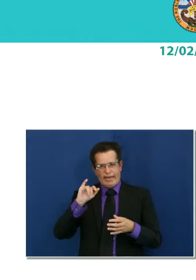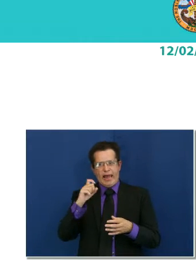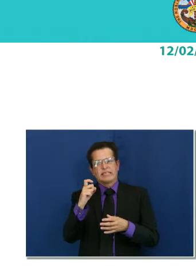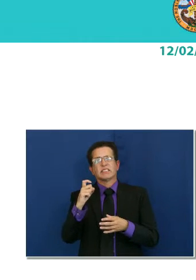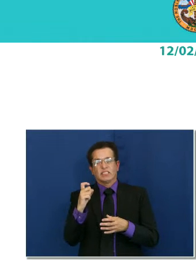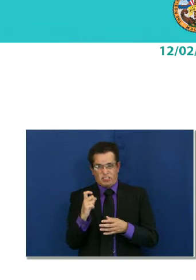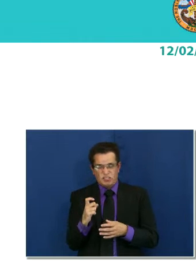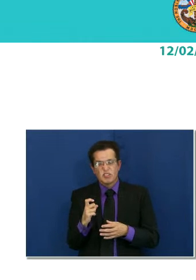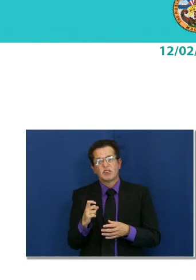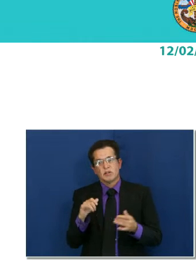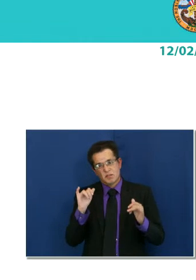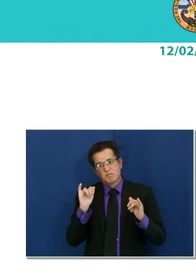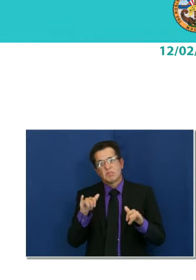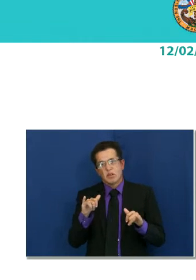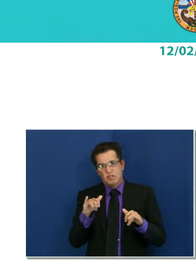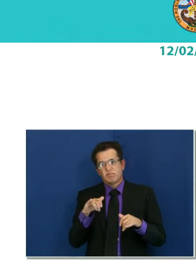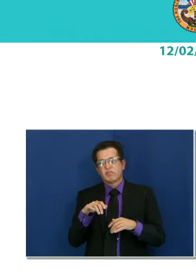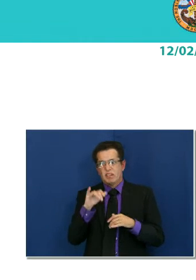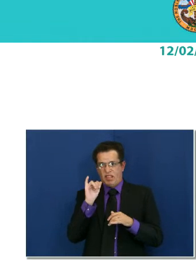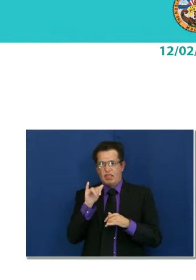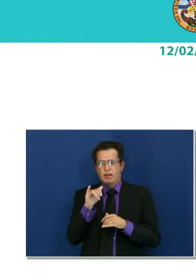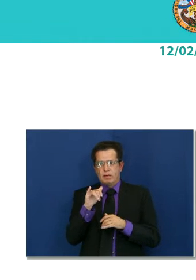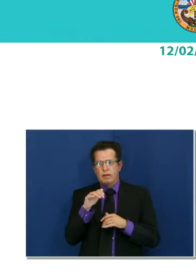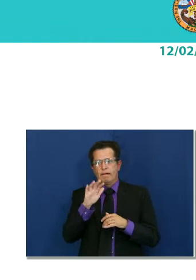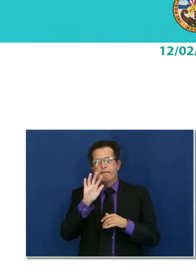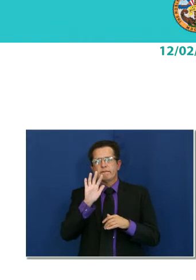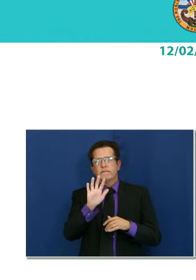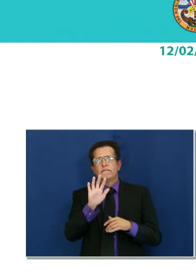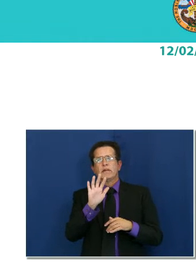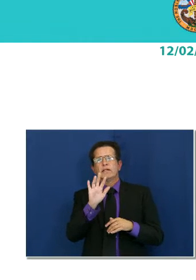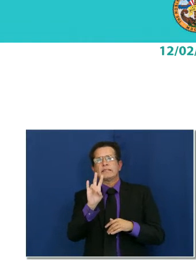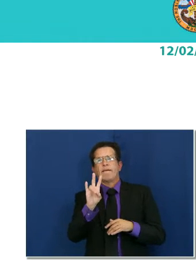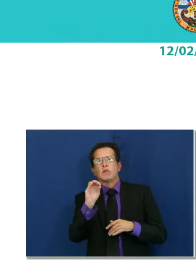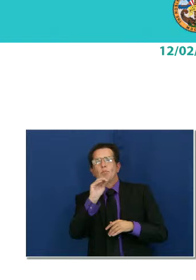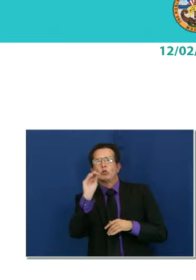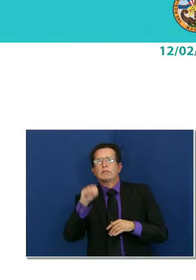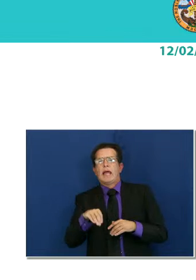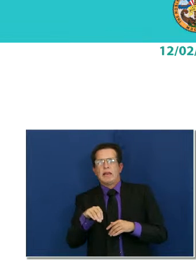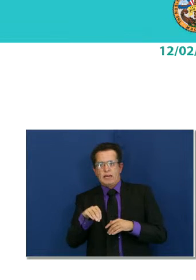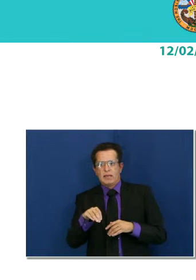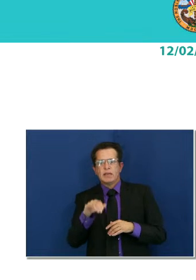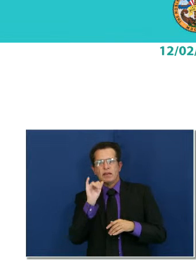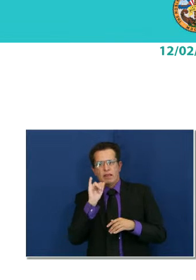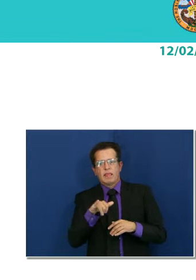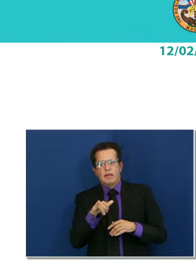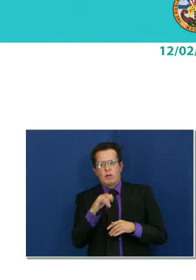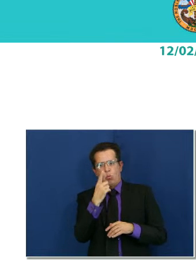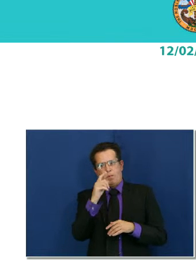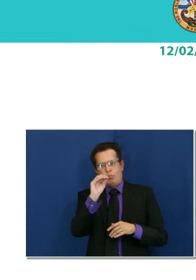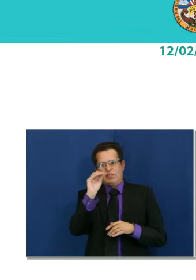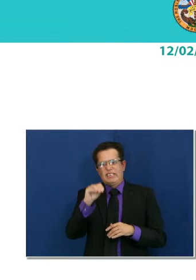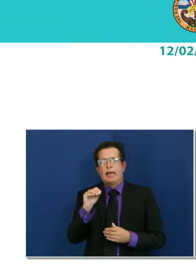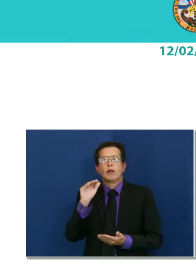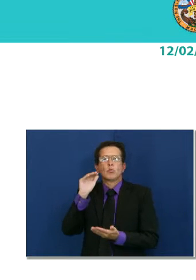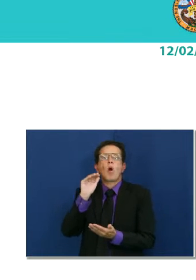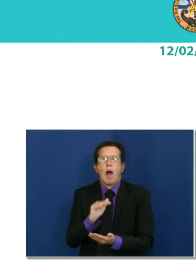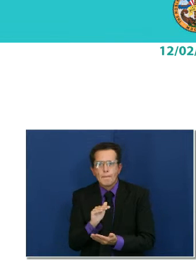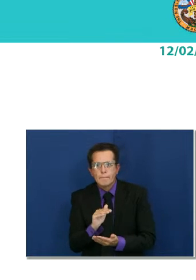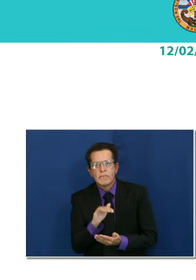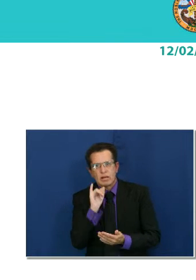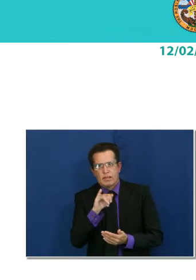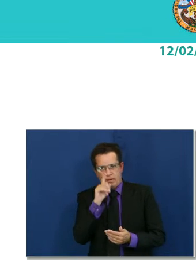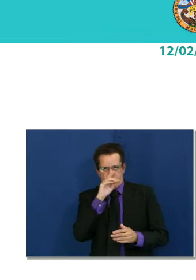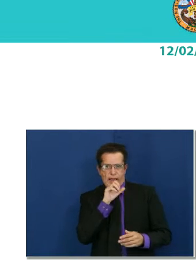of age remains or is at 57%, which actually is a 1% drop